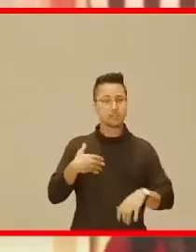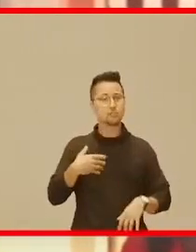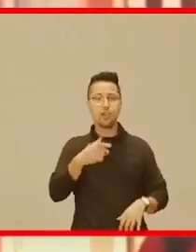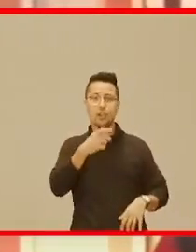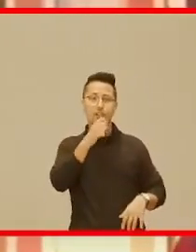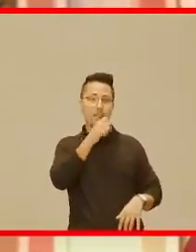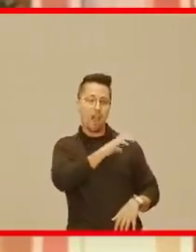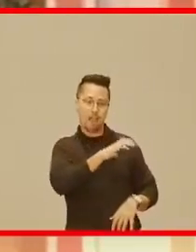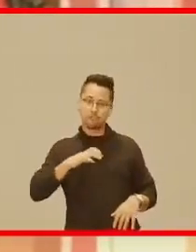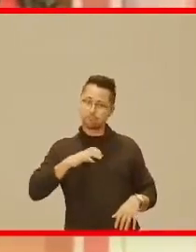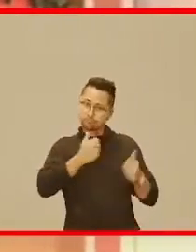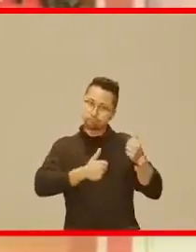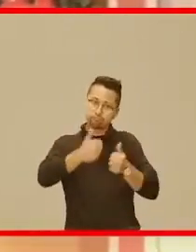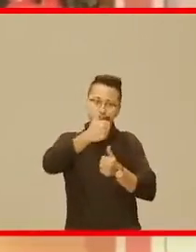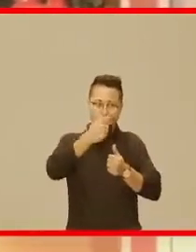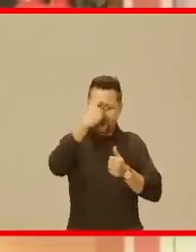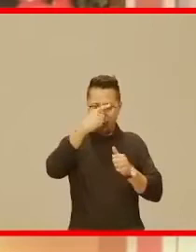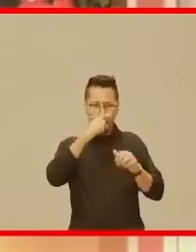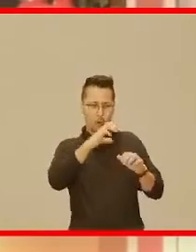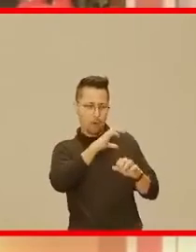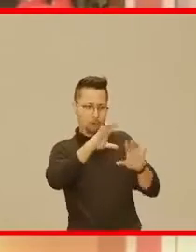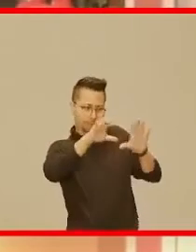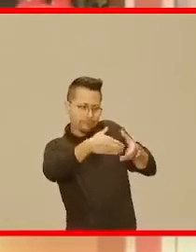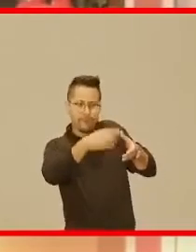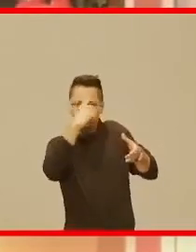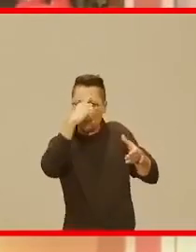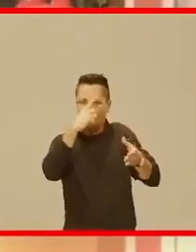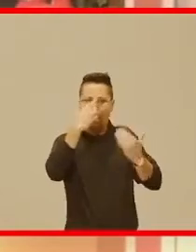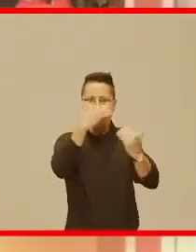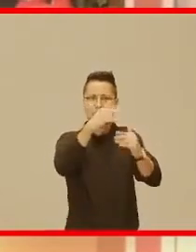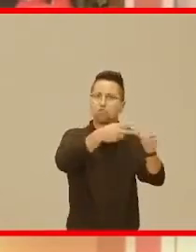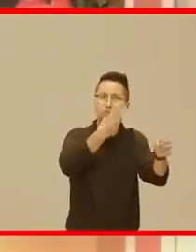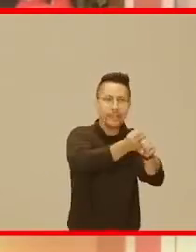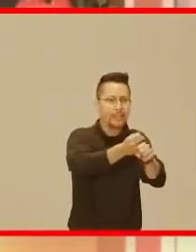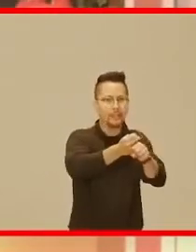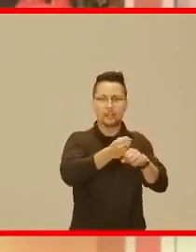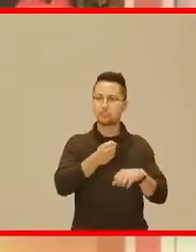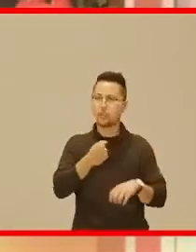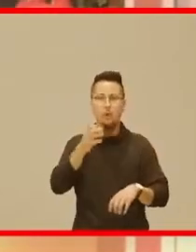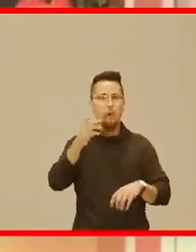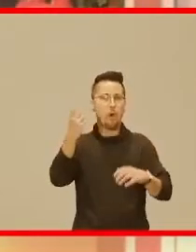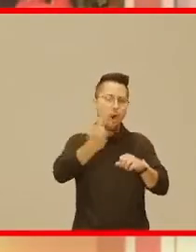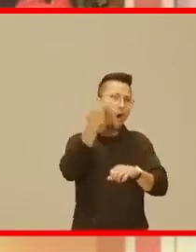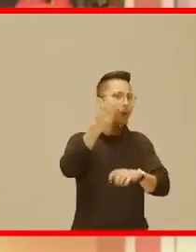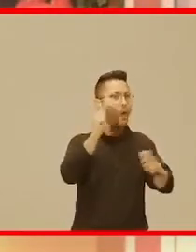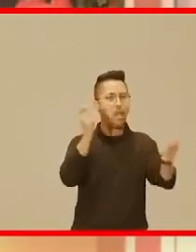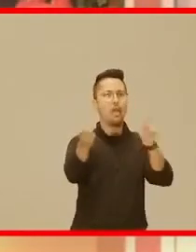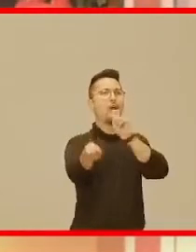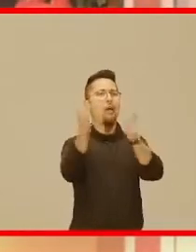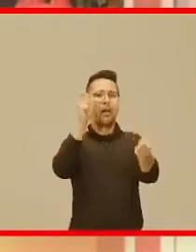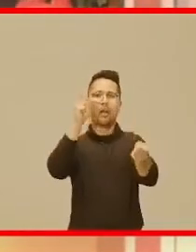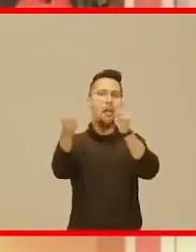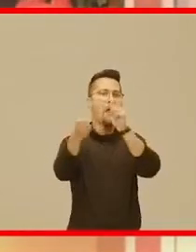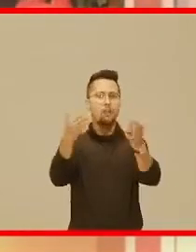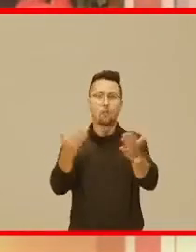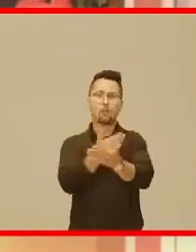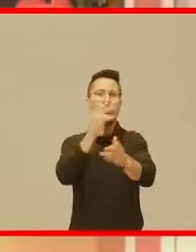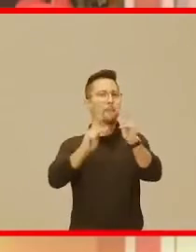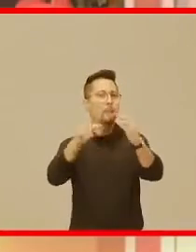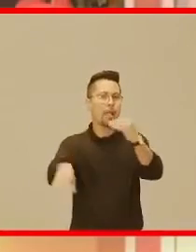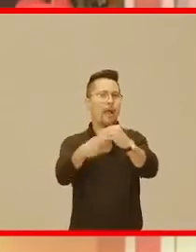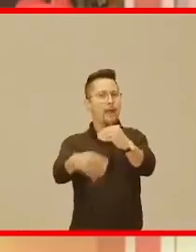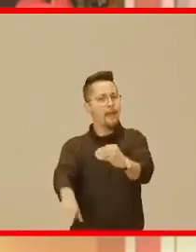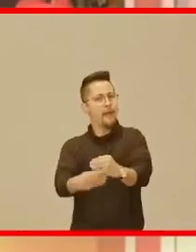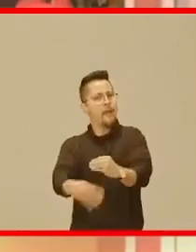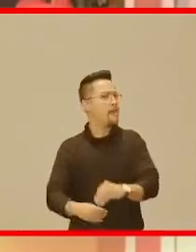anymore, Yeah. rarely. So it's a constant change. So just remember that. Yeah. Do we have Any